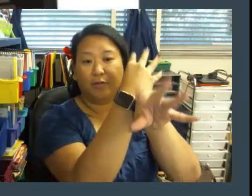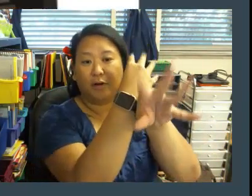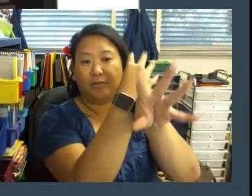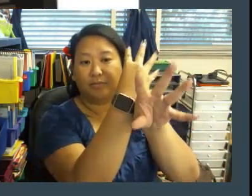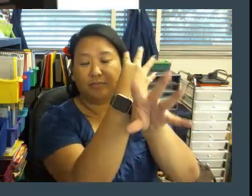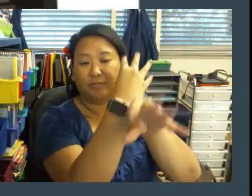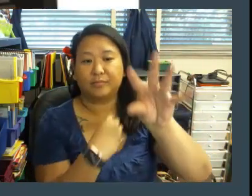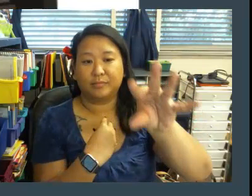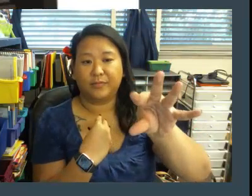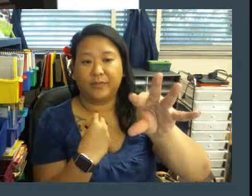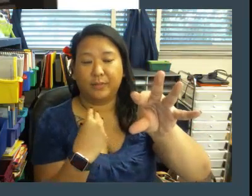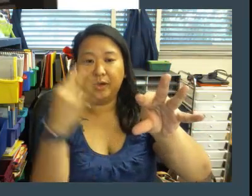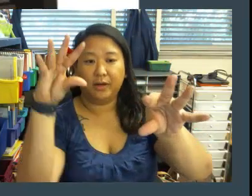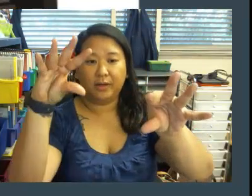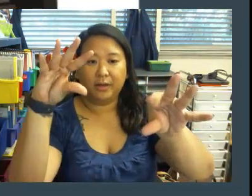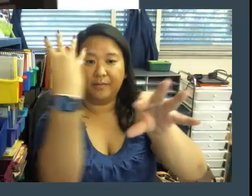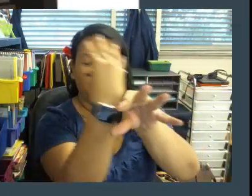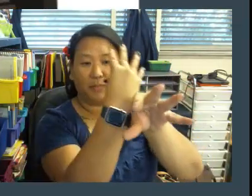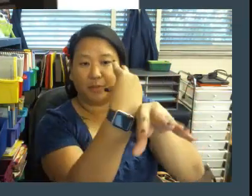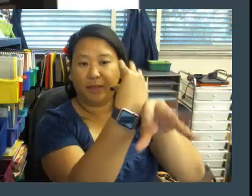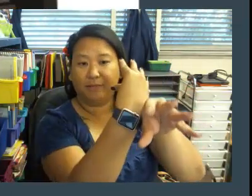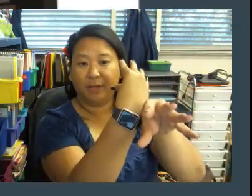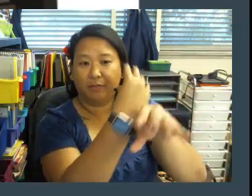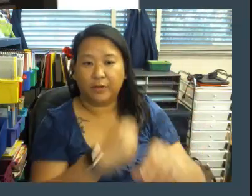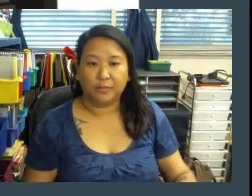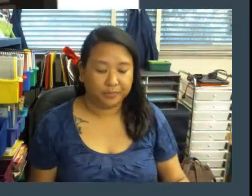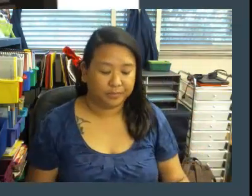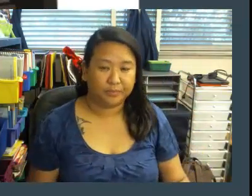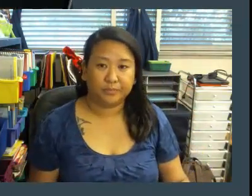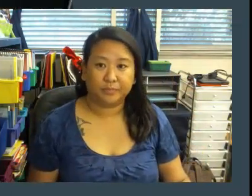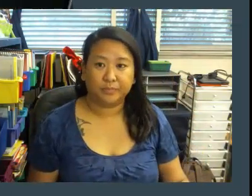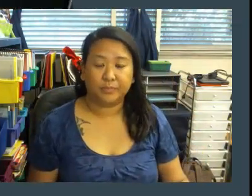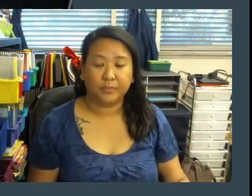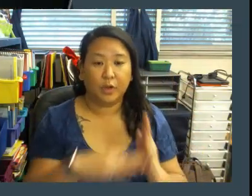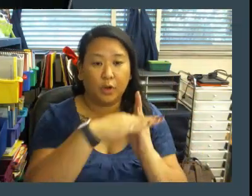video phone, film here, film this way, video phone,